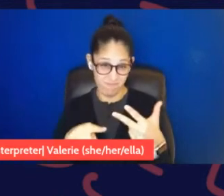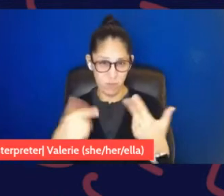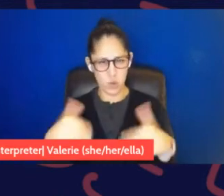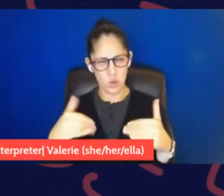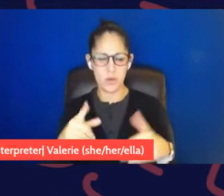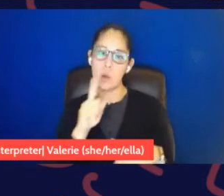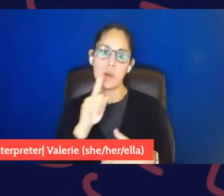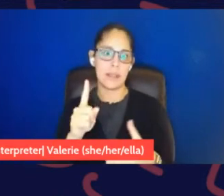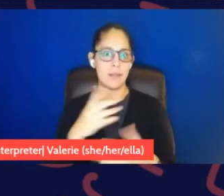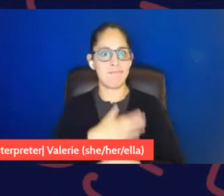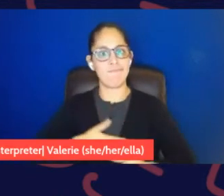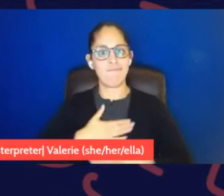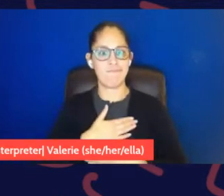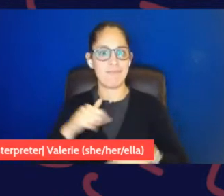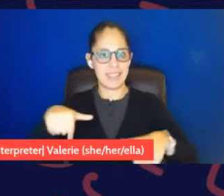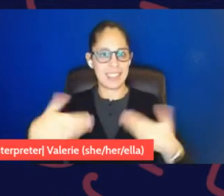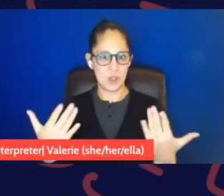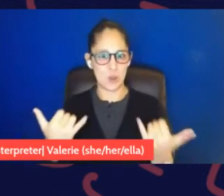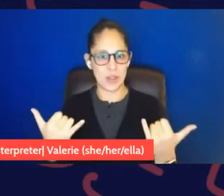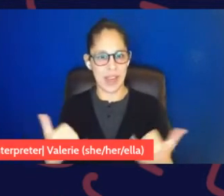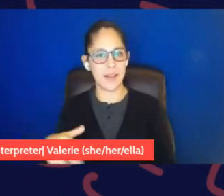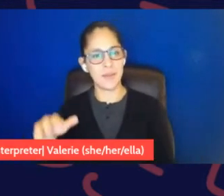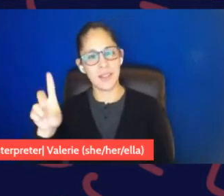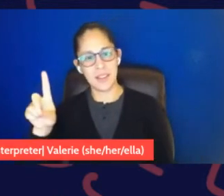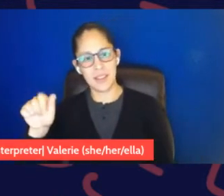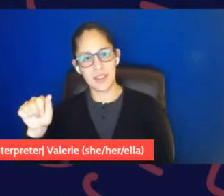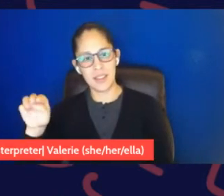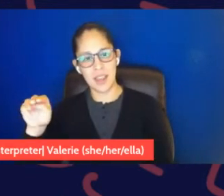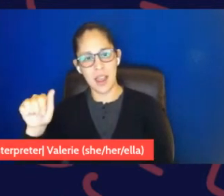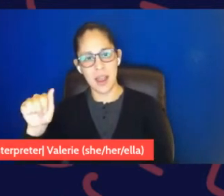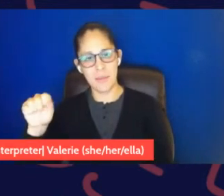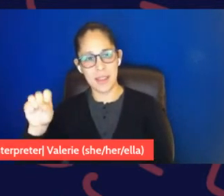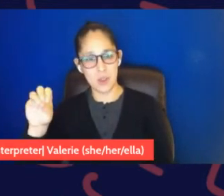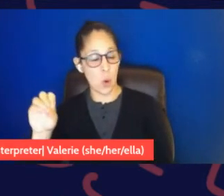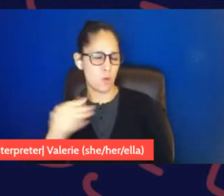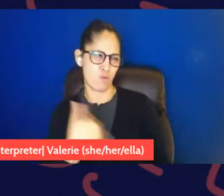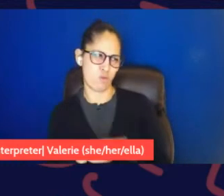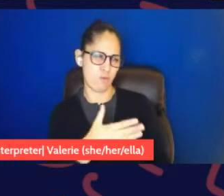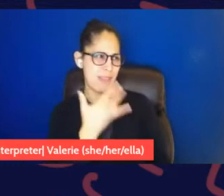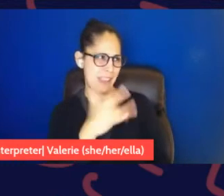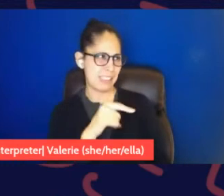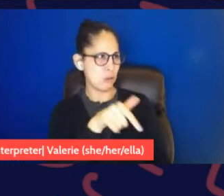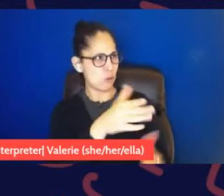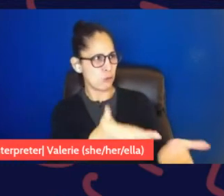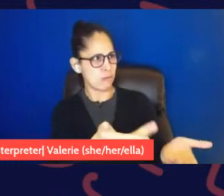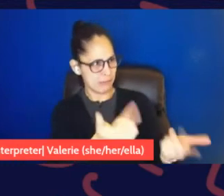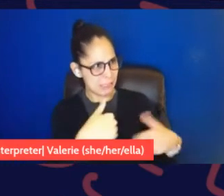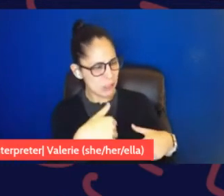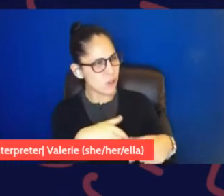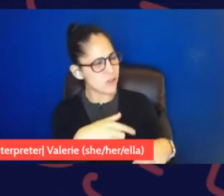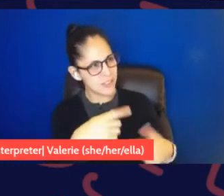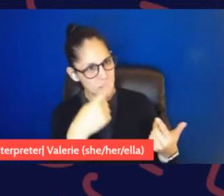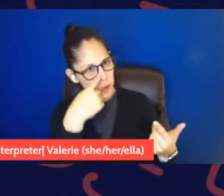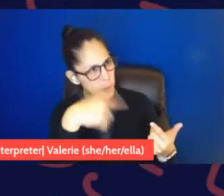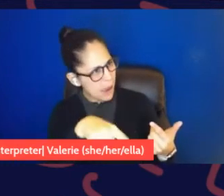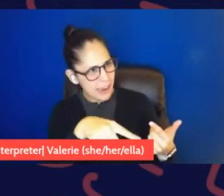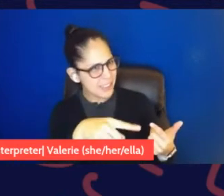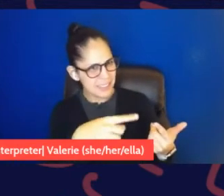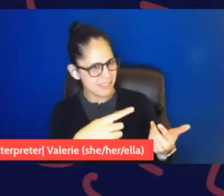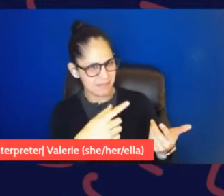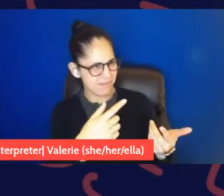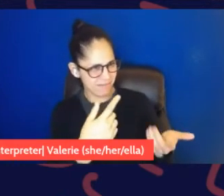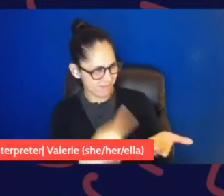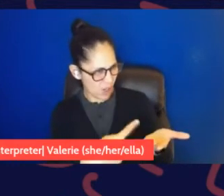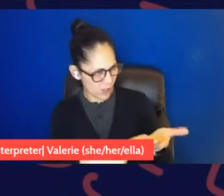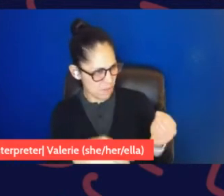here. So glad to have you. And can you talk a little bit about We Have You Day? We Have You Day,